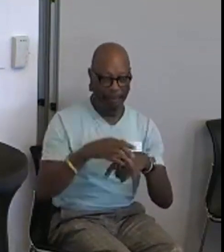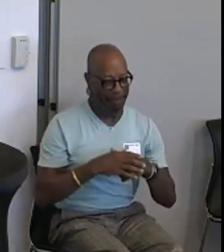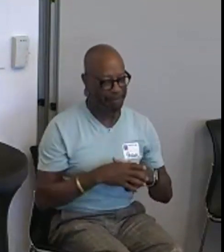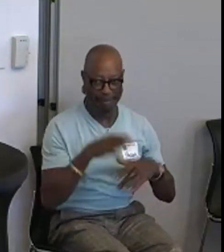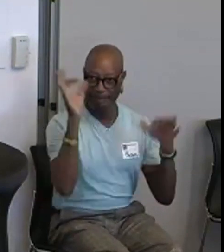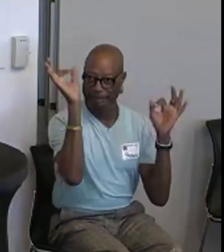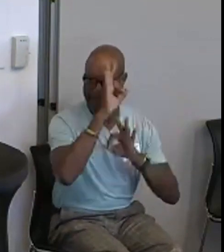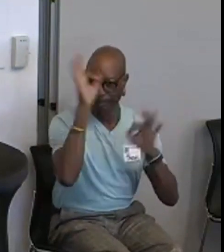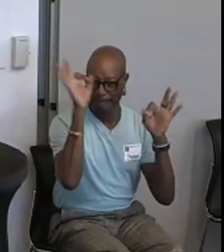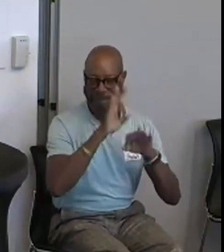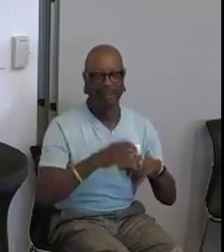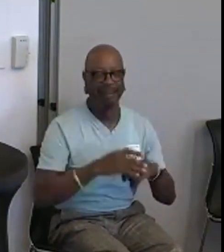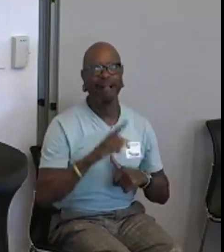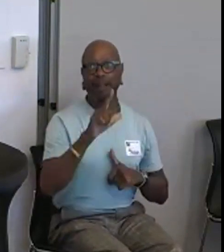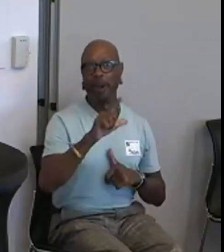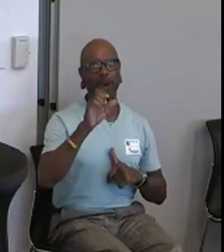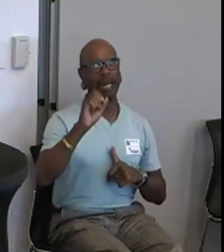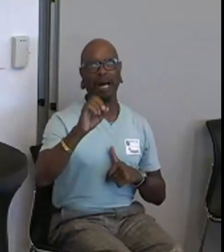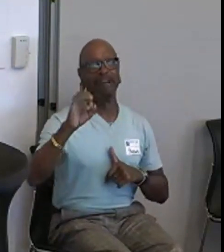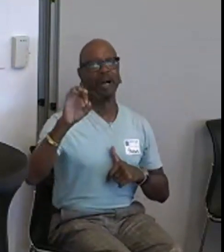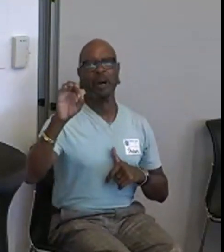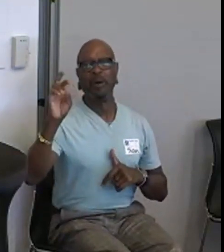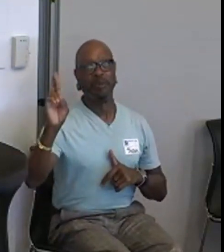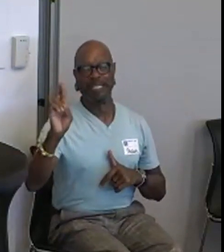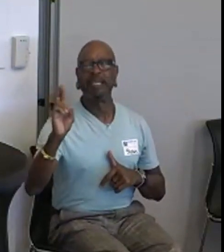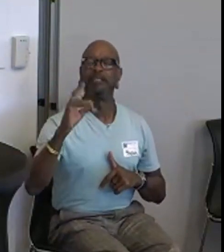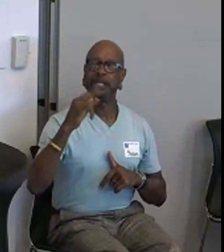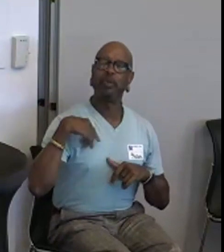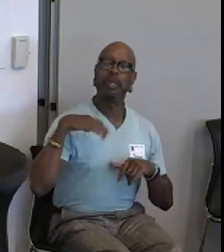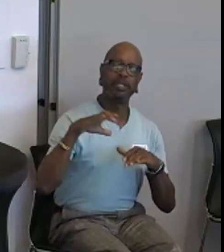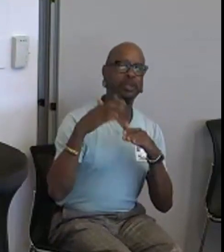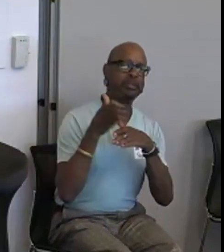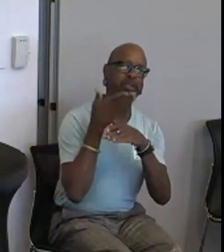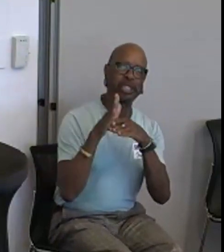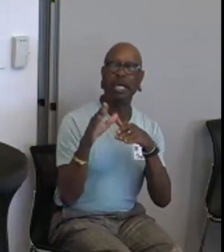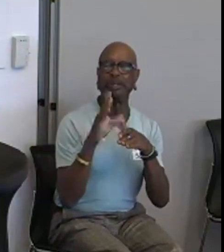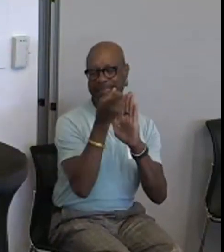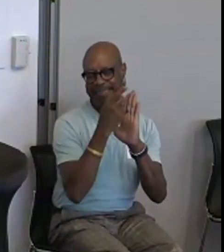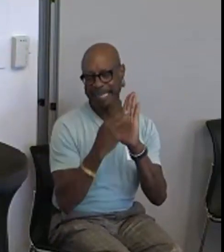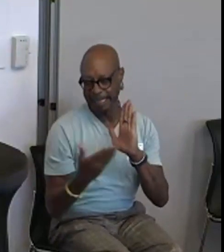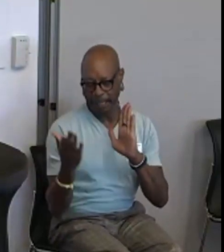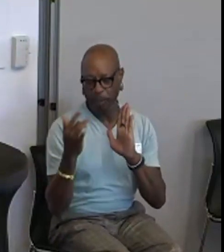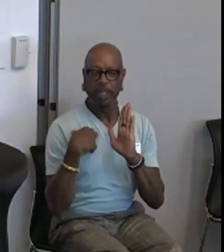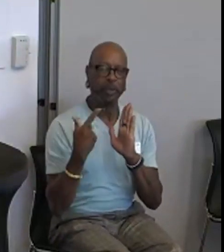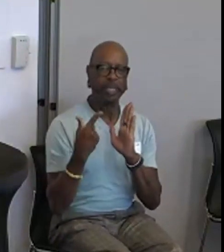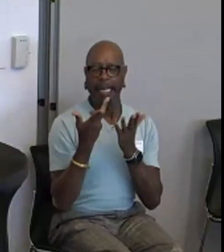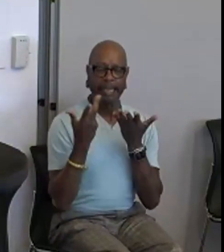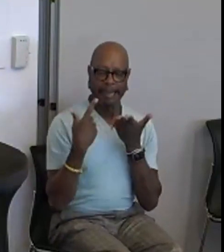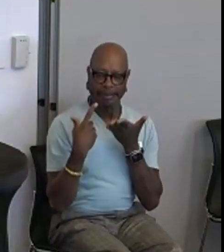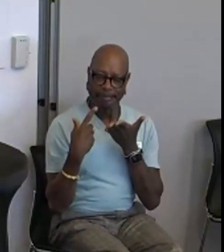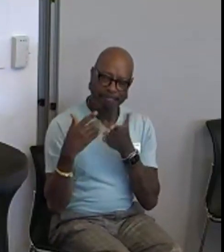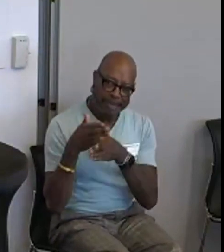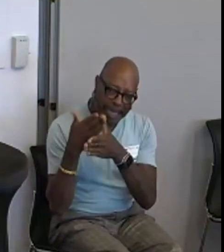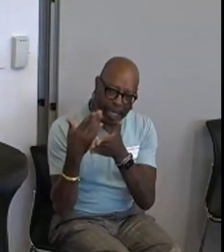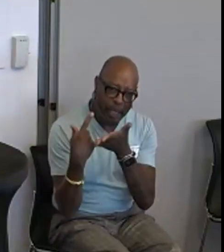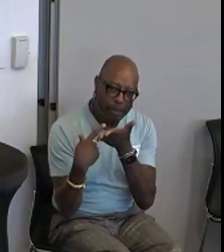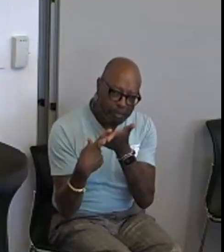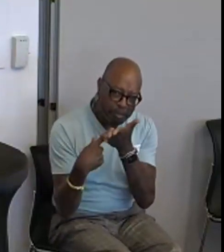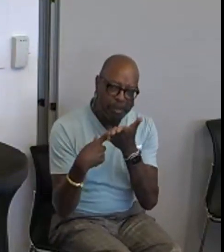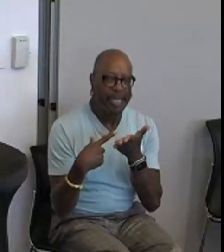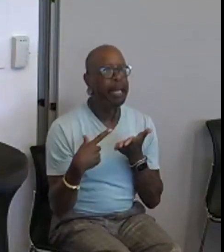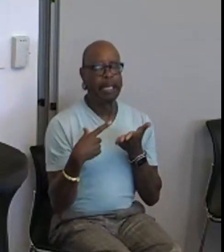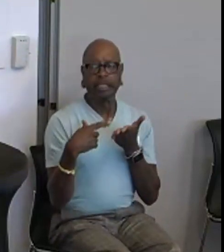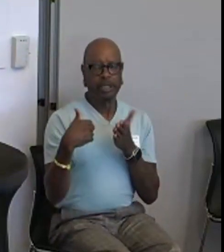And then she and I started sort of doing this co-design thing where we would iterate together. She would send me files, I would print them